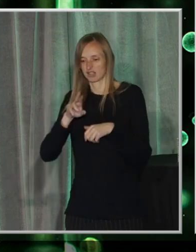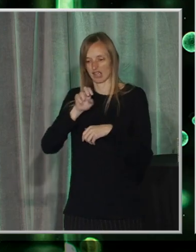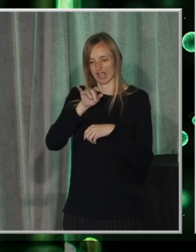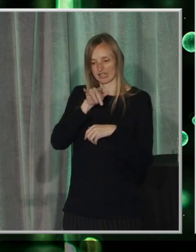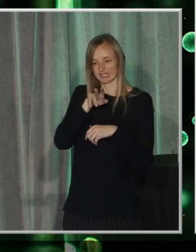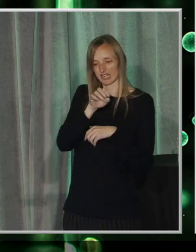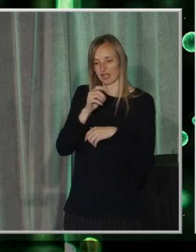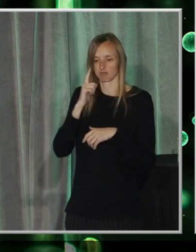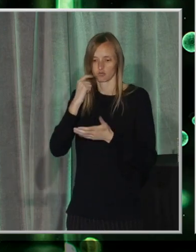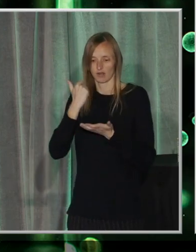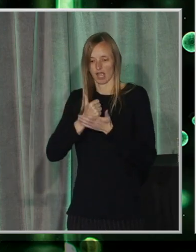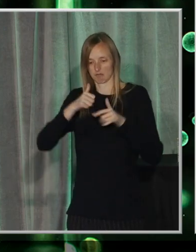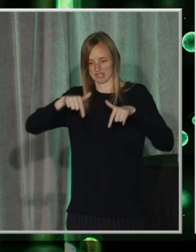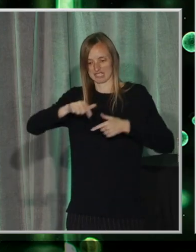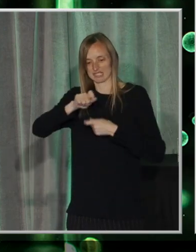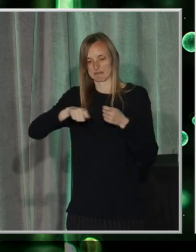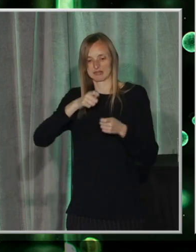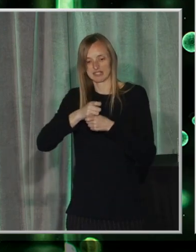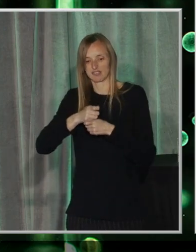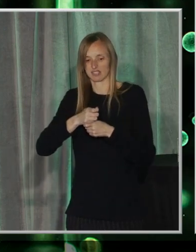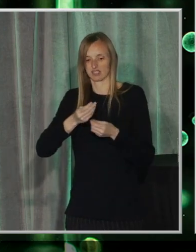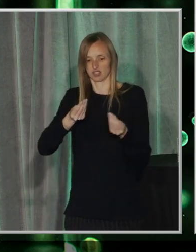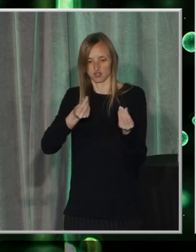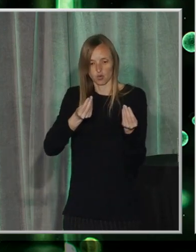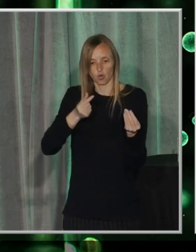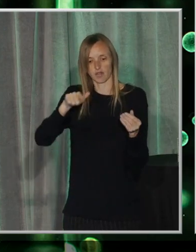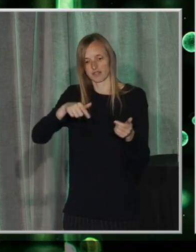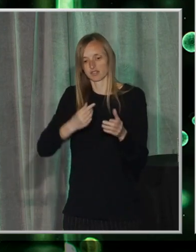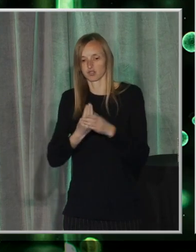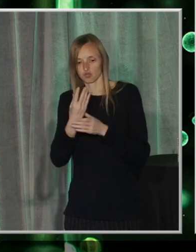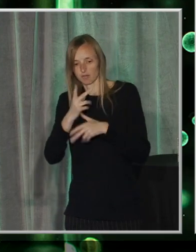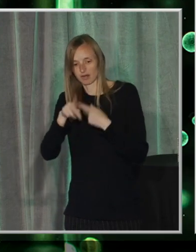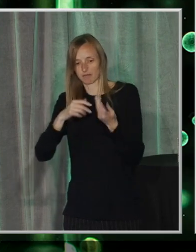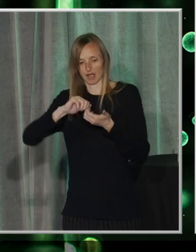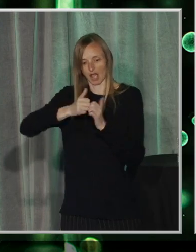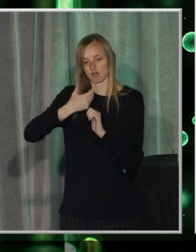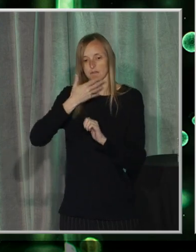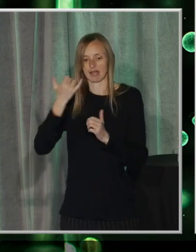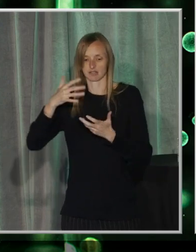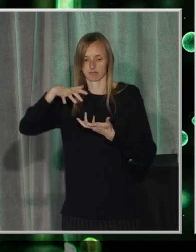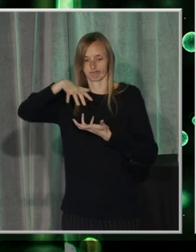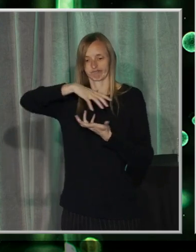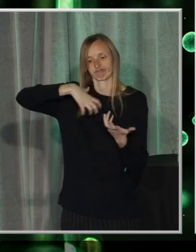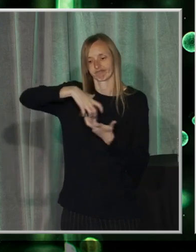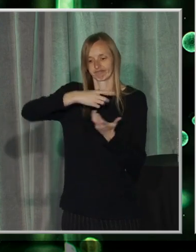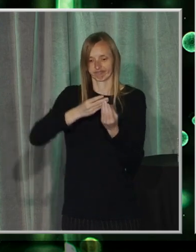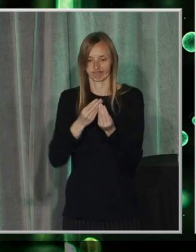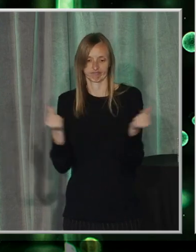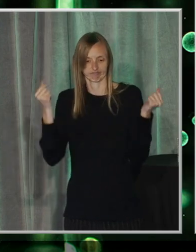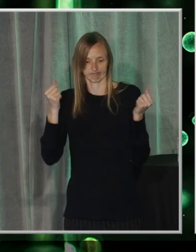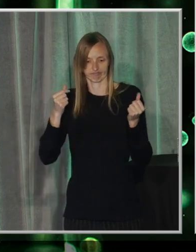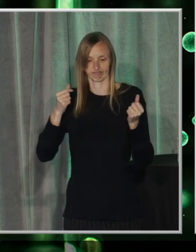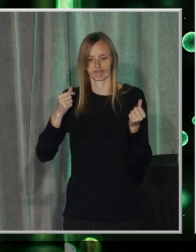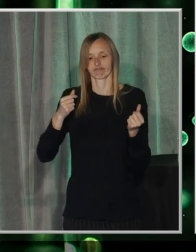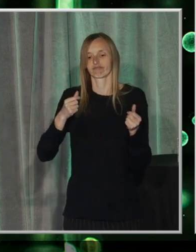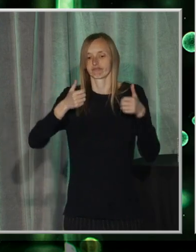for this specific farm and crop types. And that's our solution. And